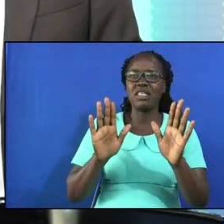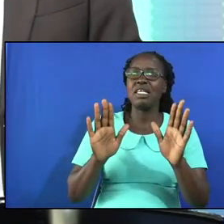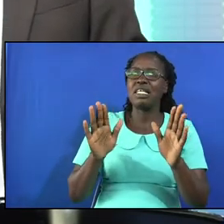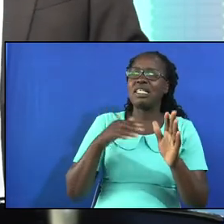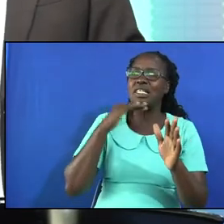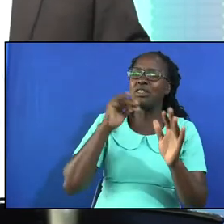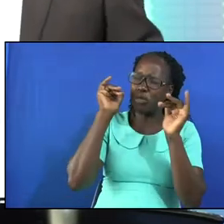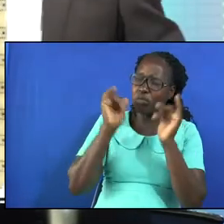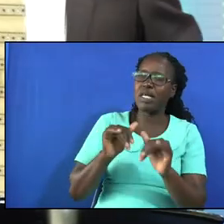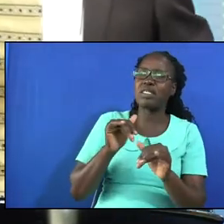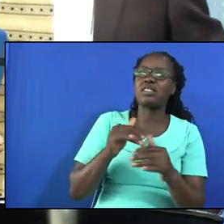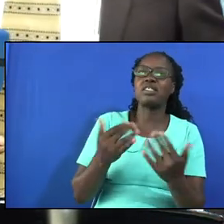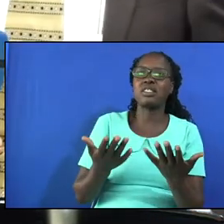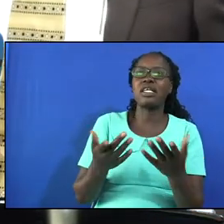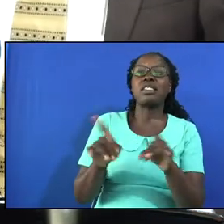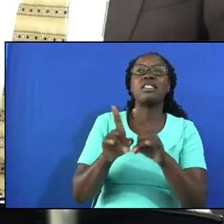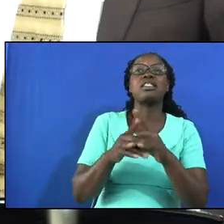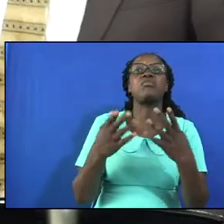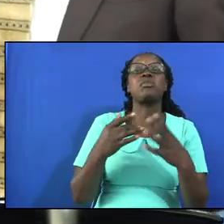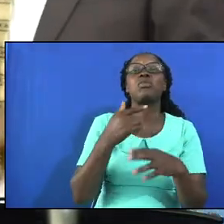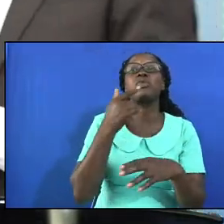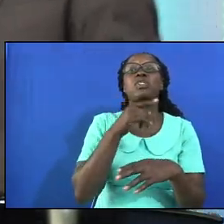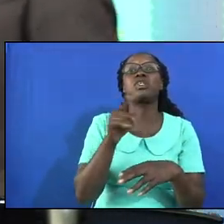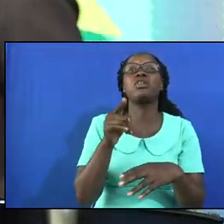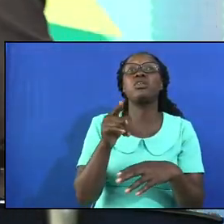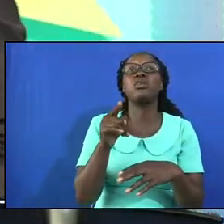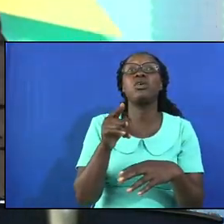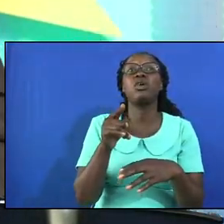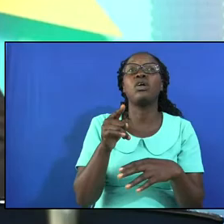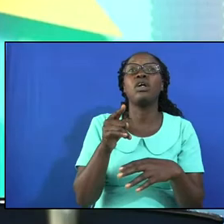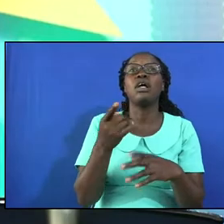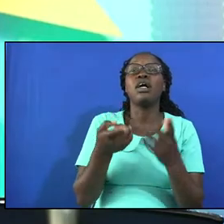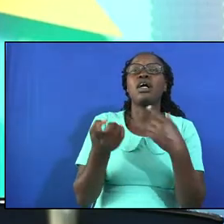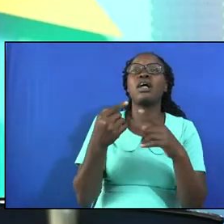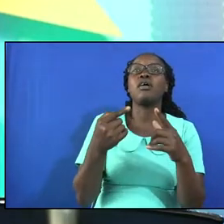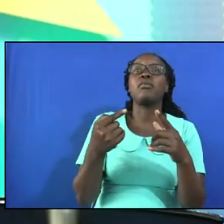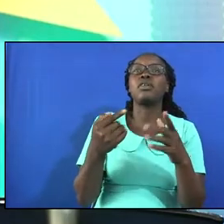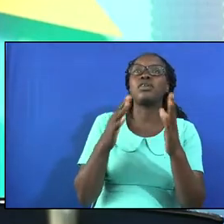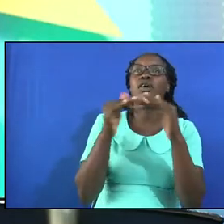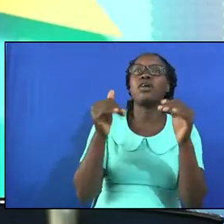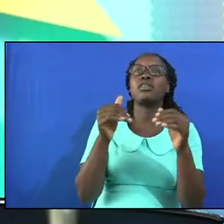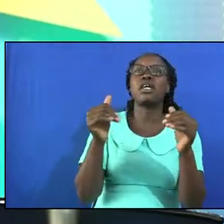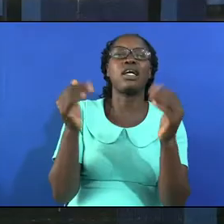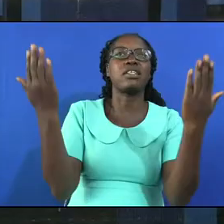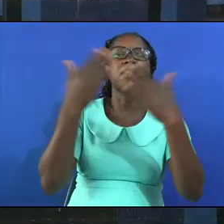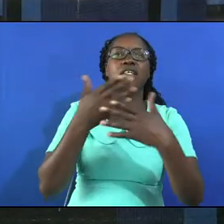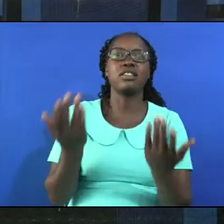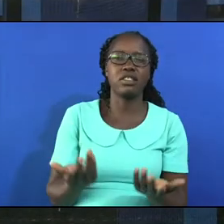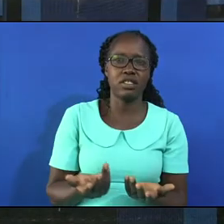you have to stay. Then the same people who tell you arrive in your house 10 at night.